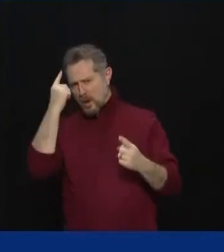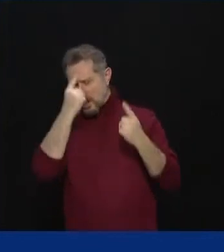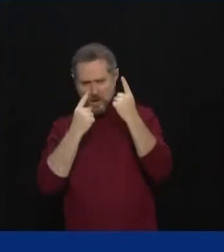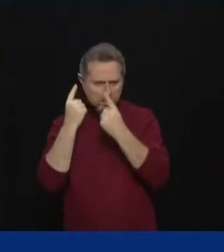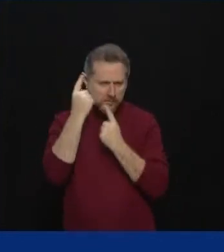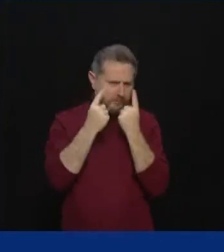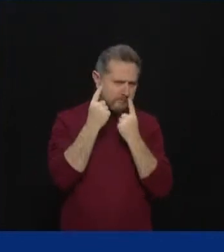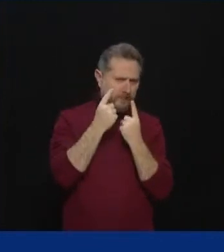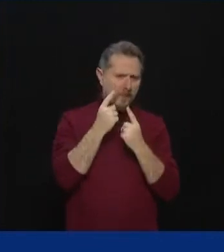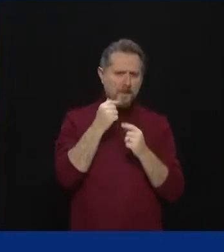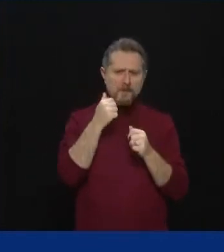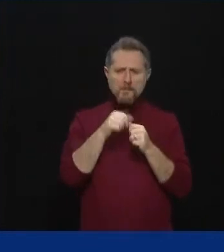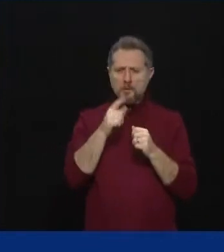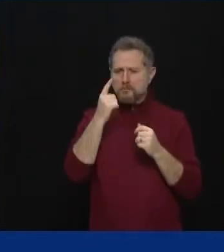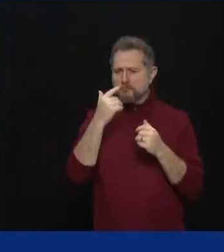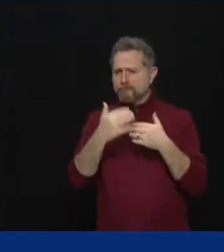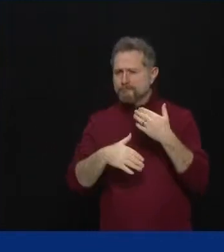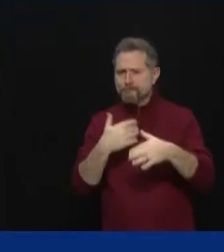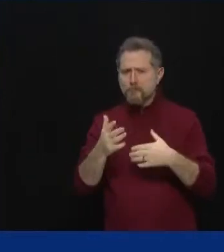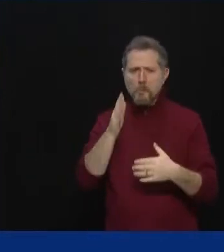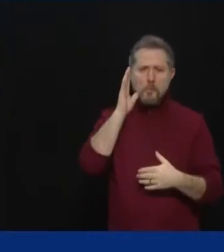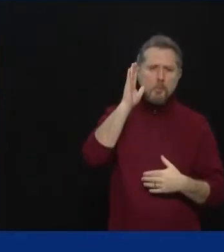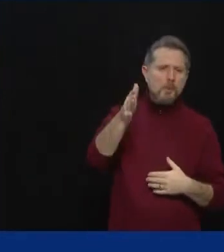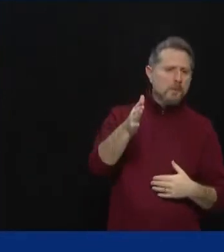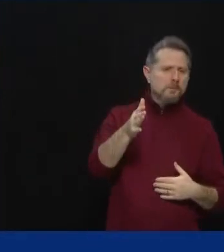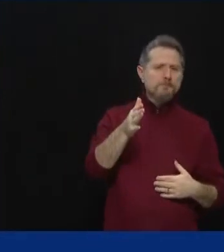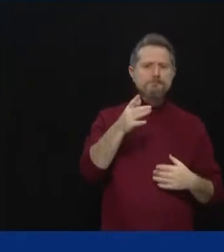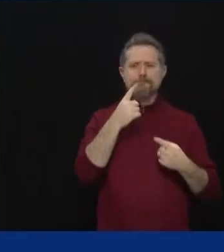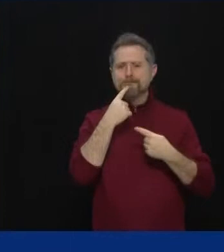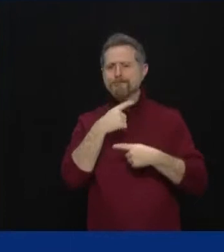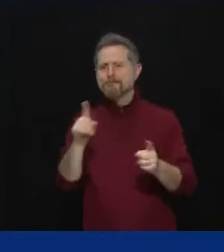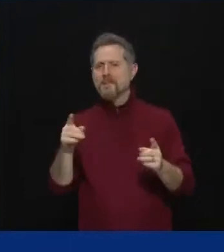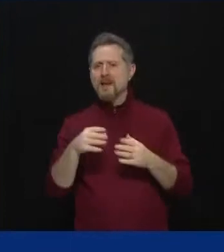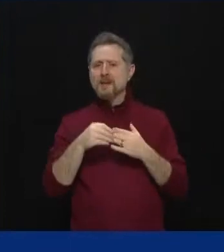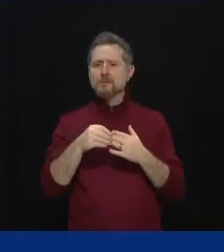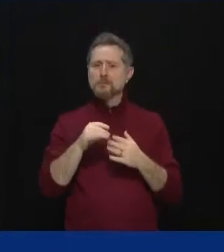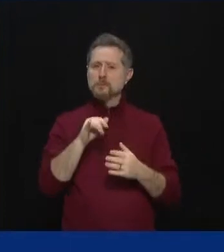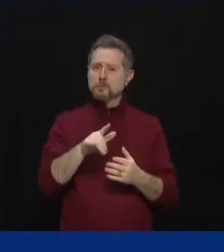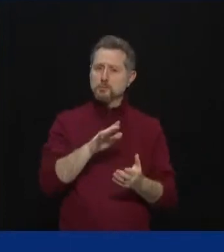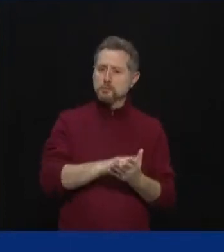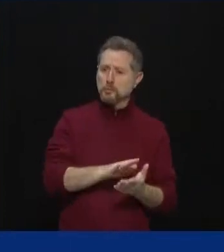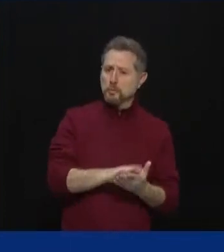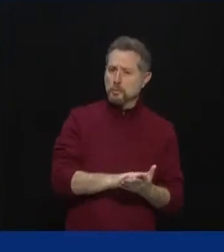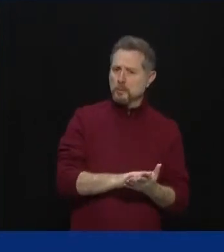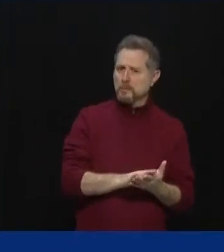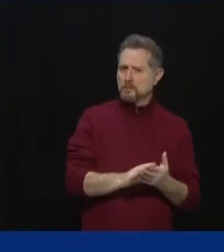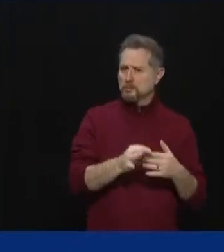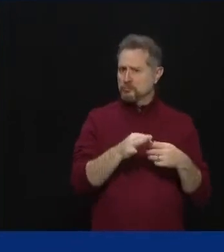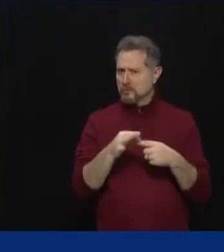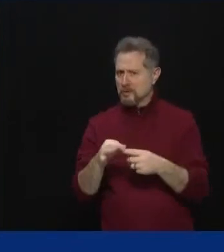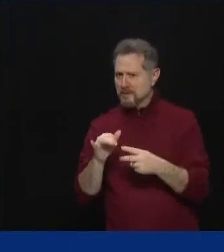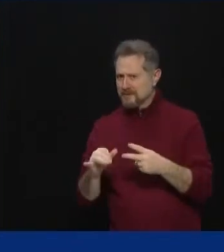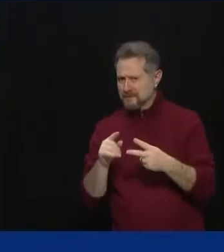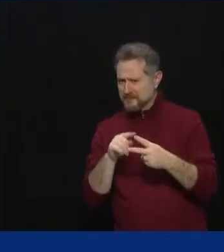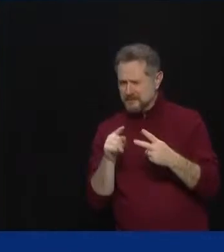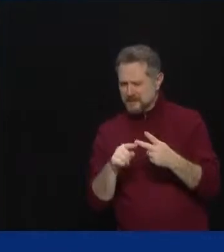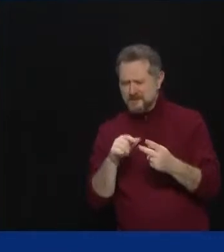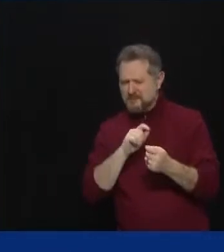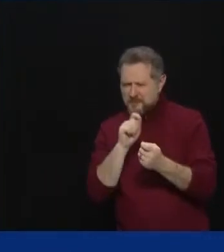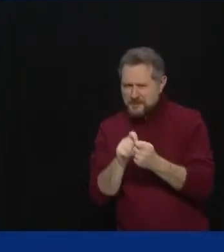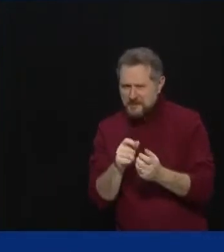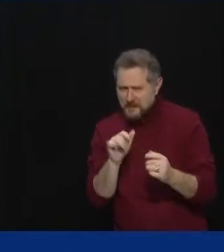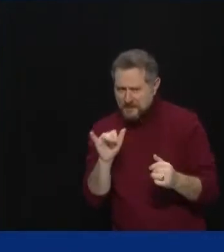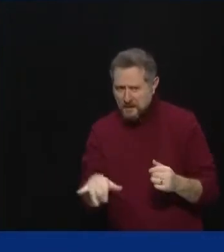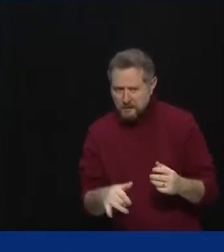that? Will you, for example, be issuing guidance to schools in that specific arena? Thank